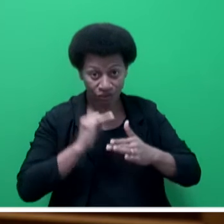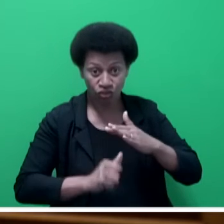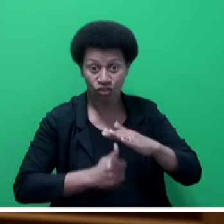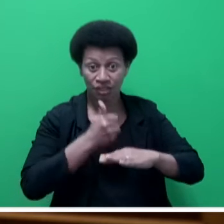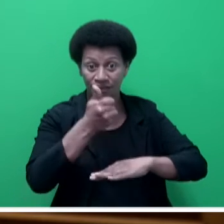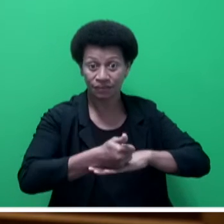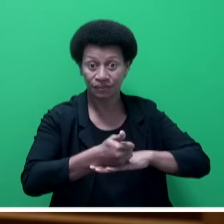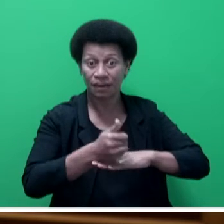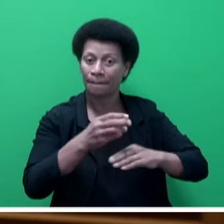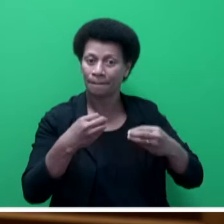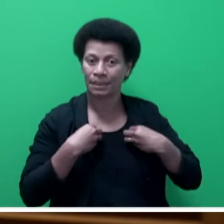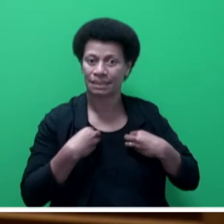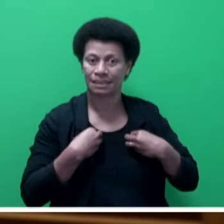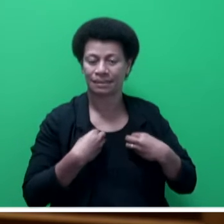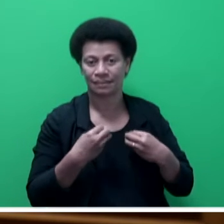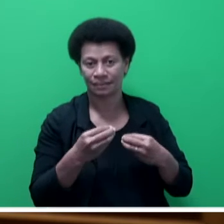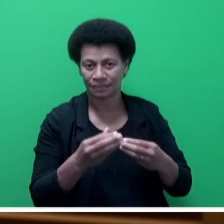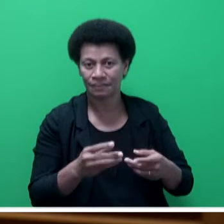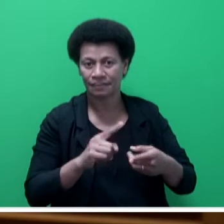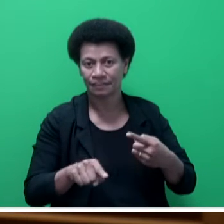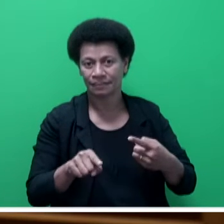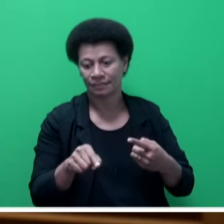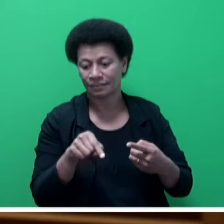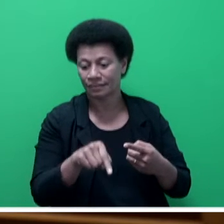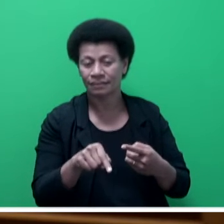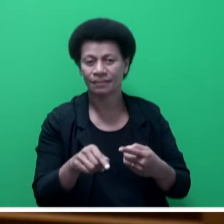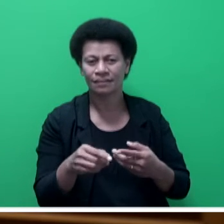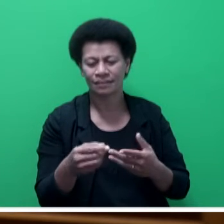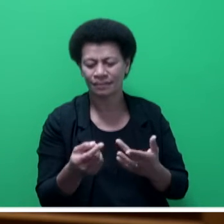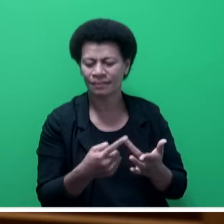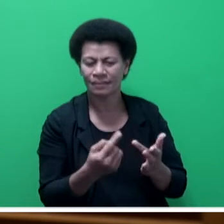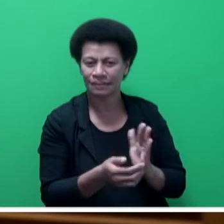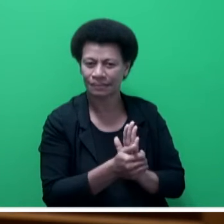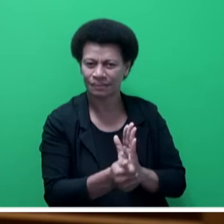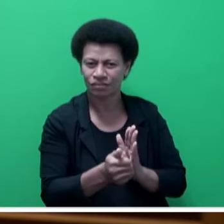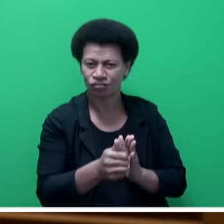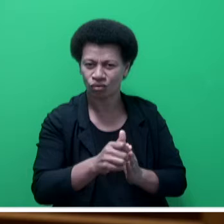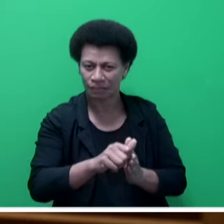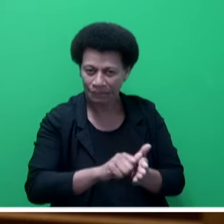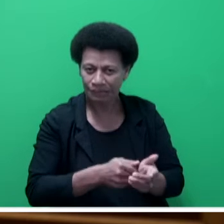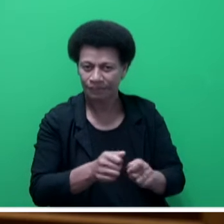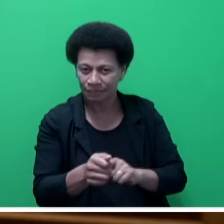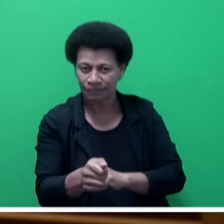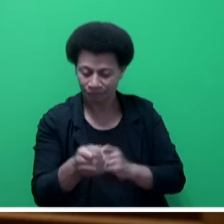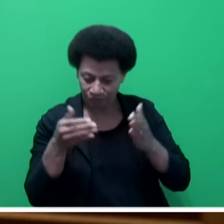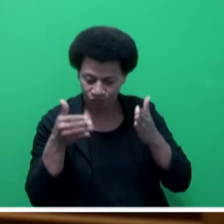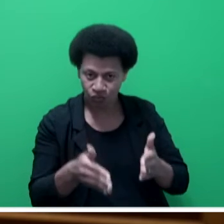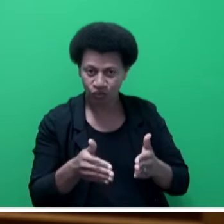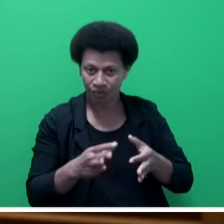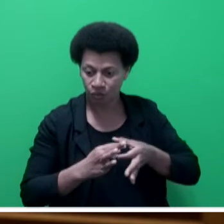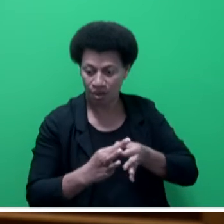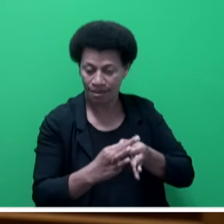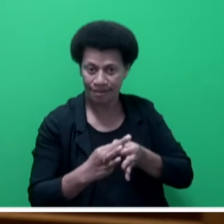community. Our preparation also includes harnessing our strengths and creating the actual sectoral linkages,